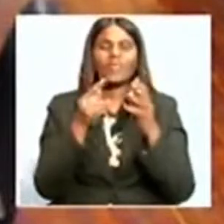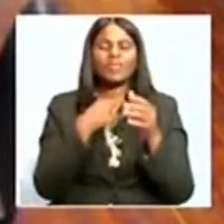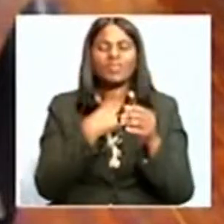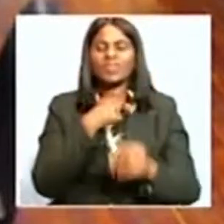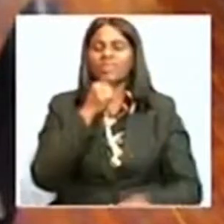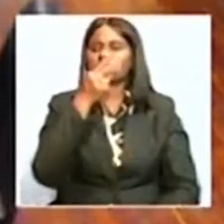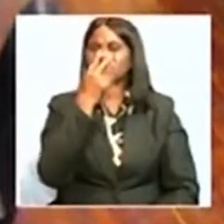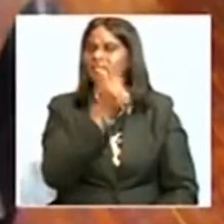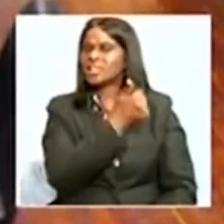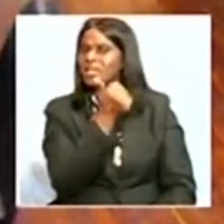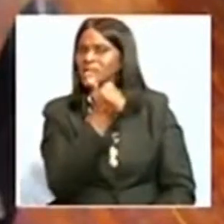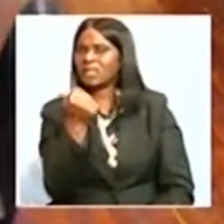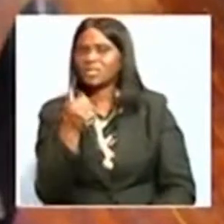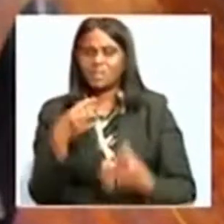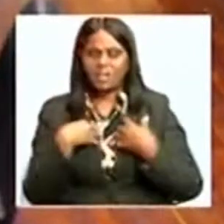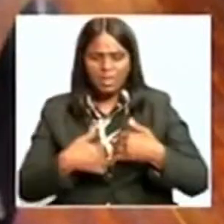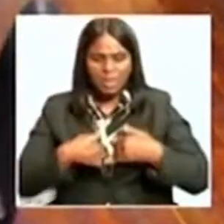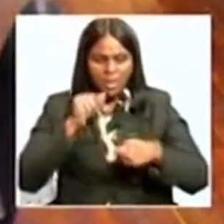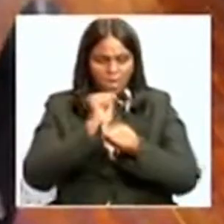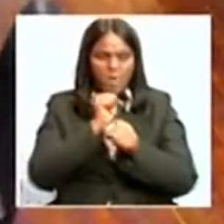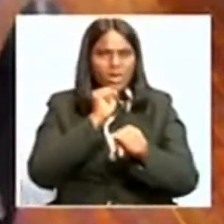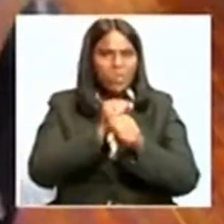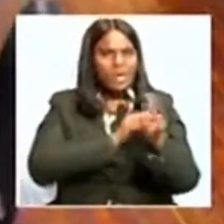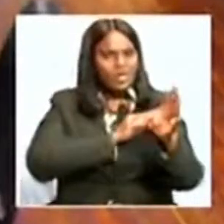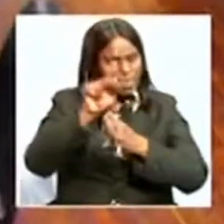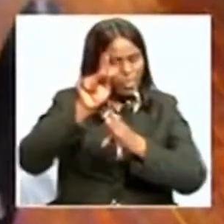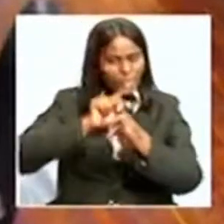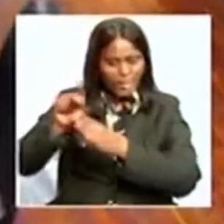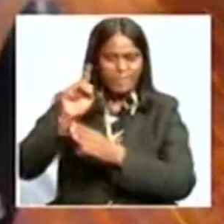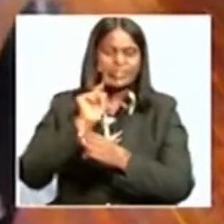see anybody working professionally